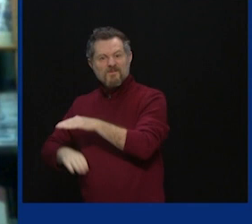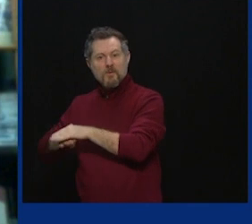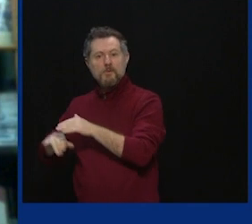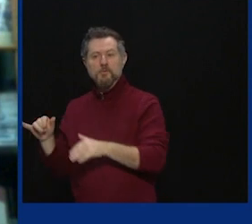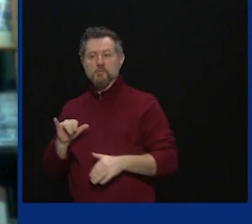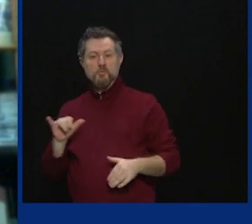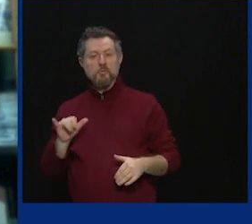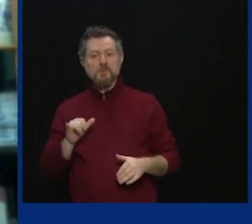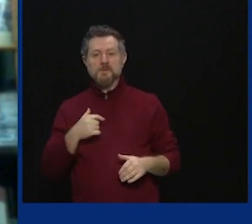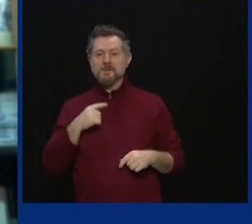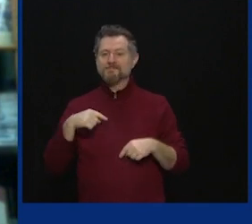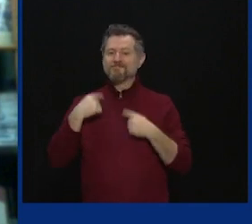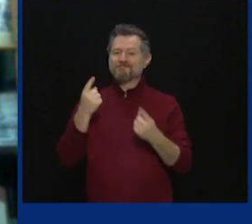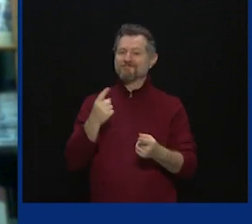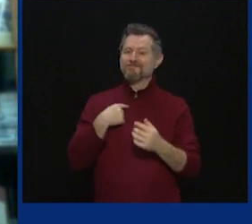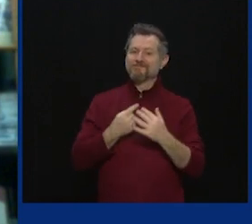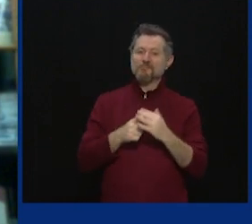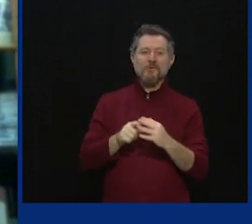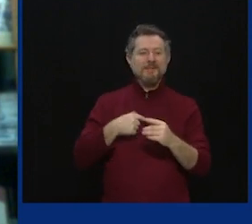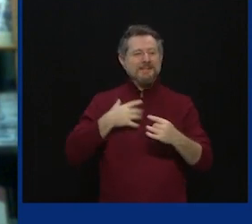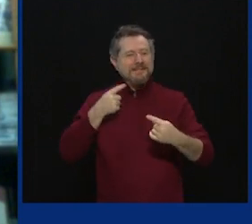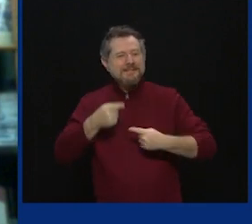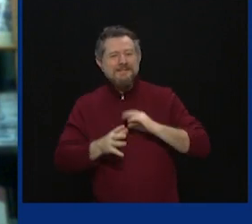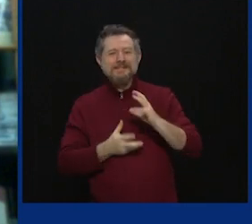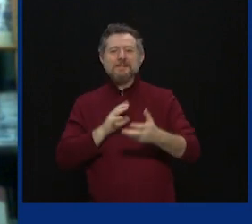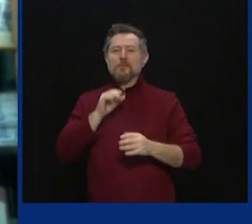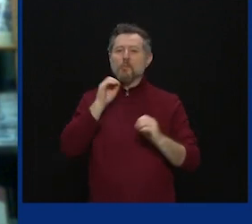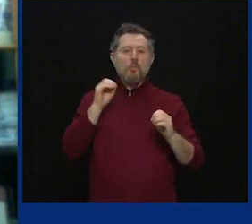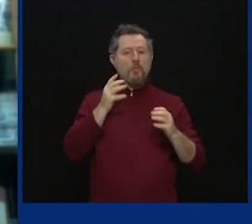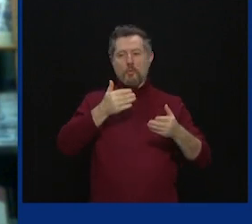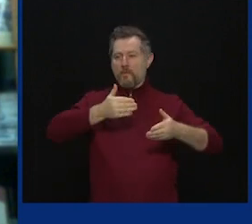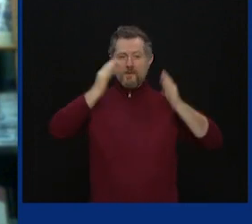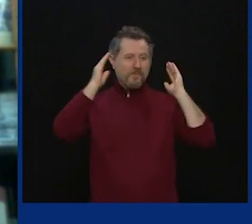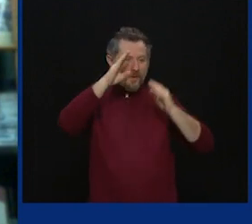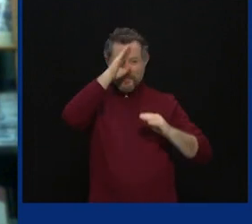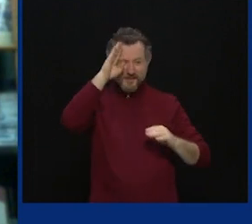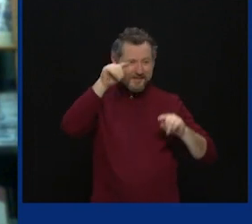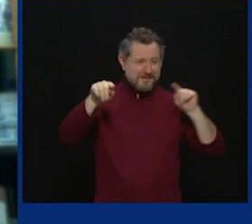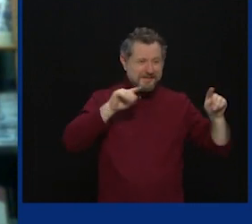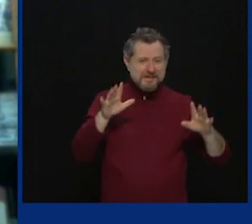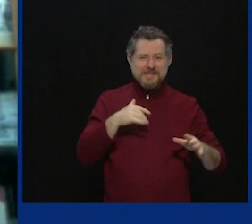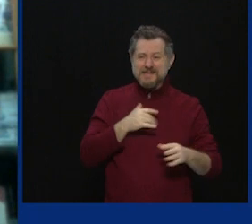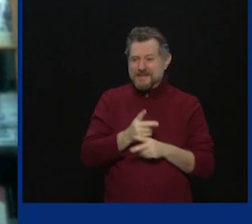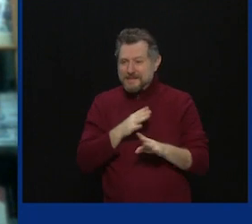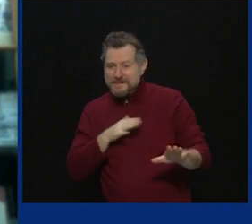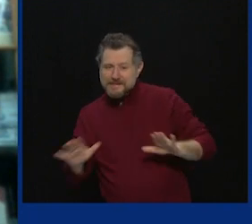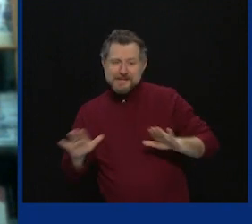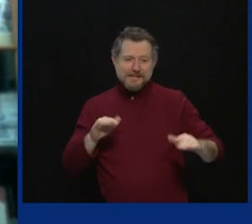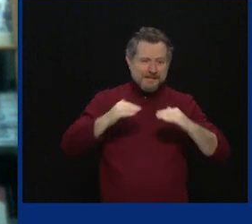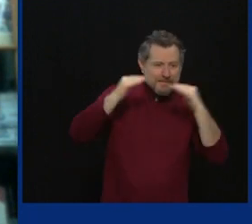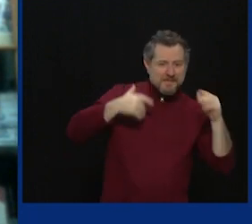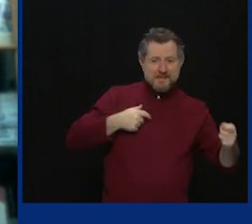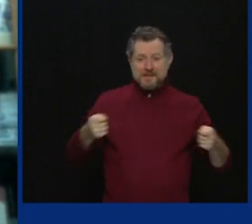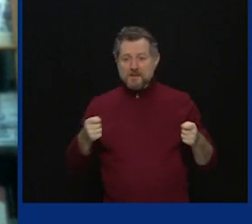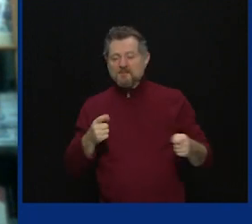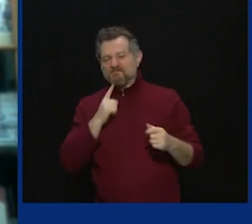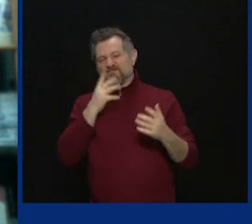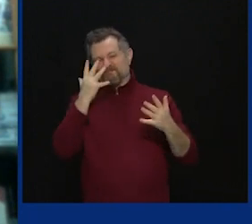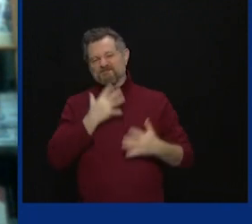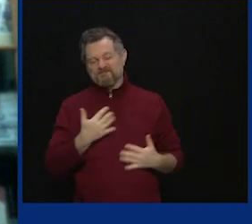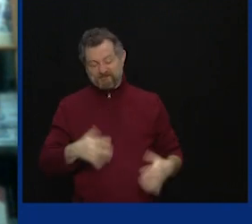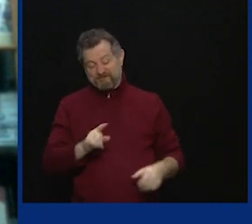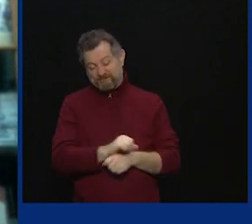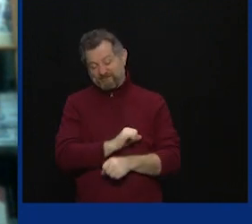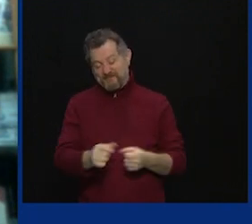the get-go against COVID, is to not overwhelm the local healthcare system. And unfortunately, that is what is happening here in central New York.